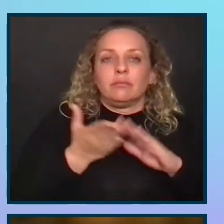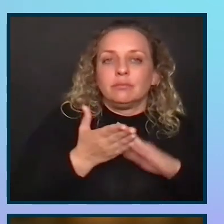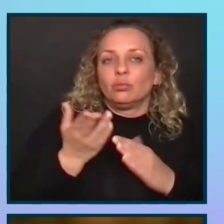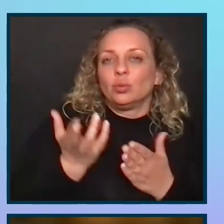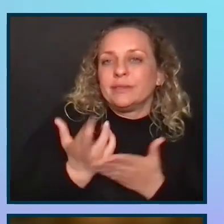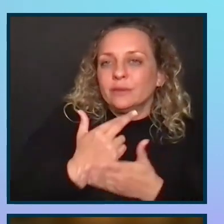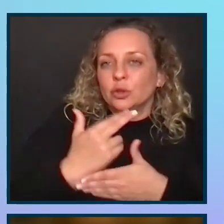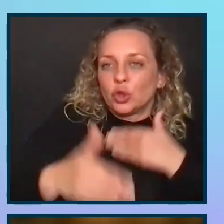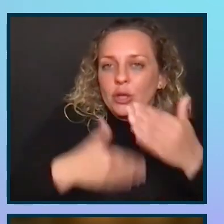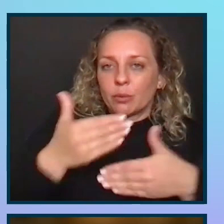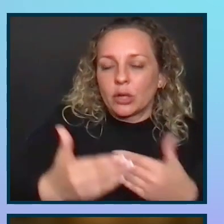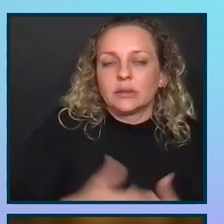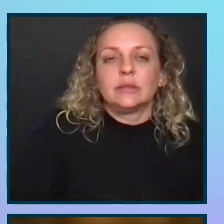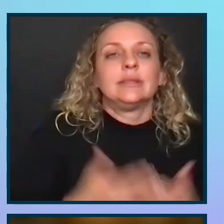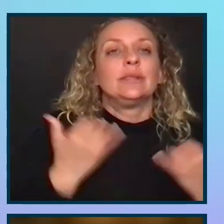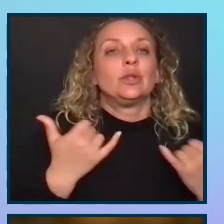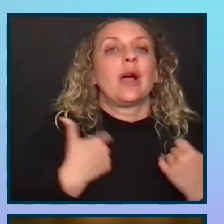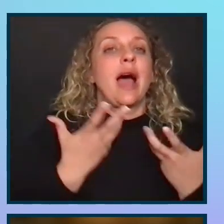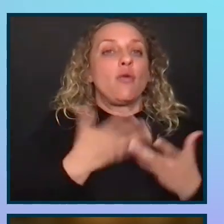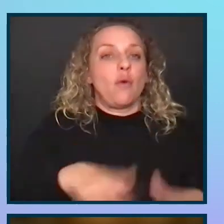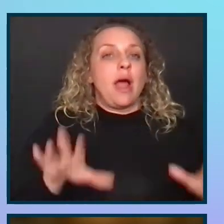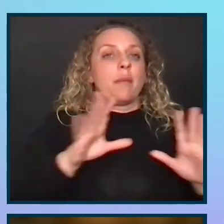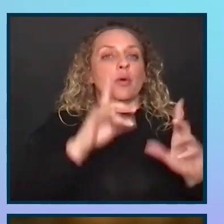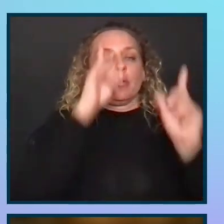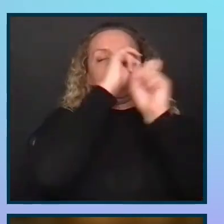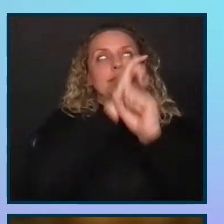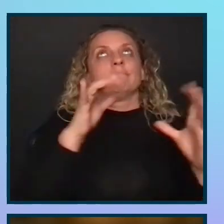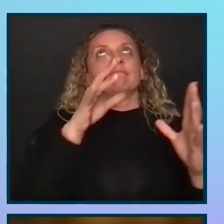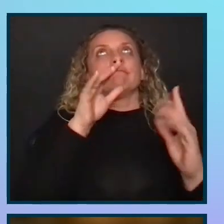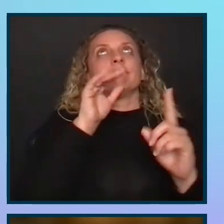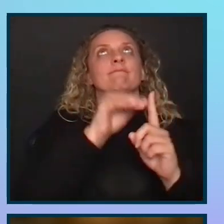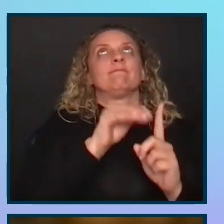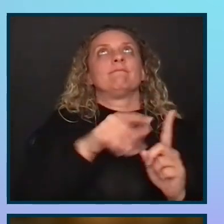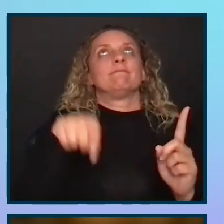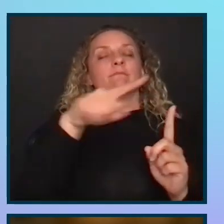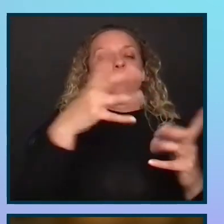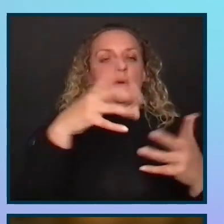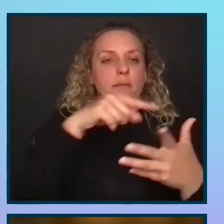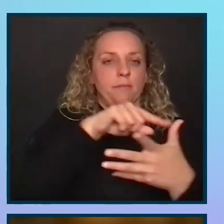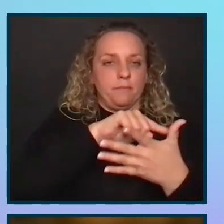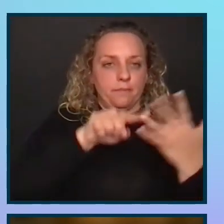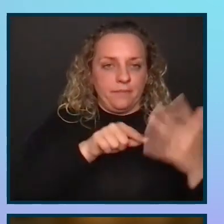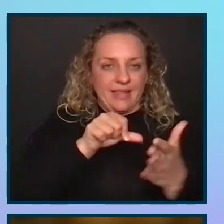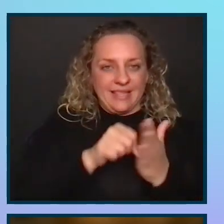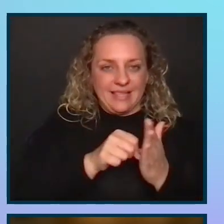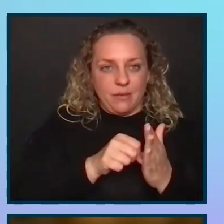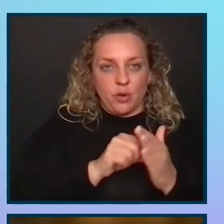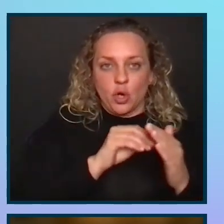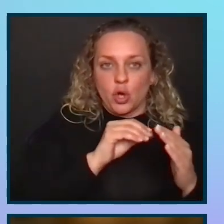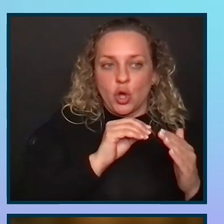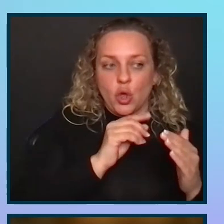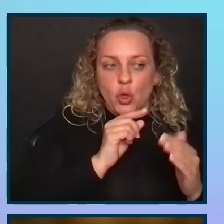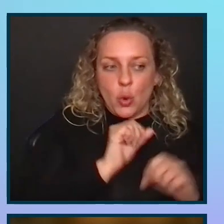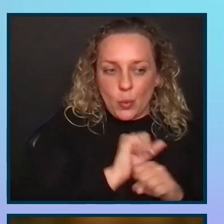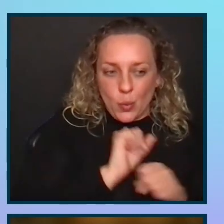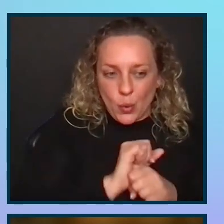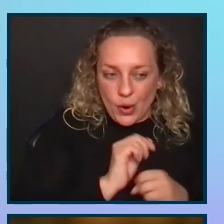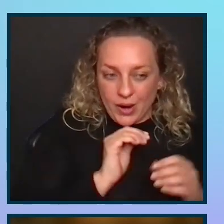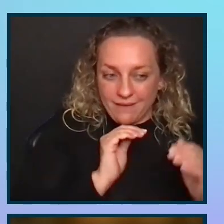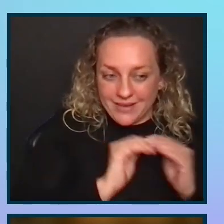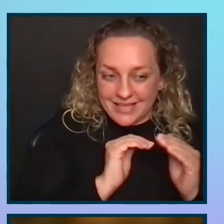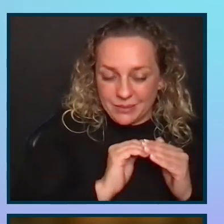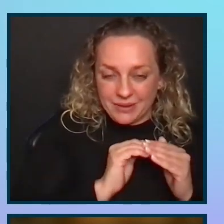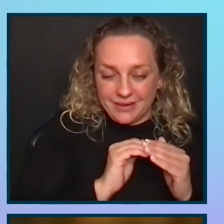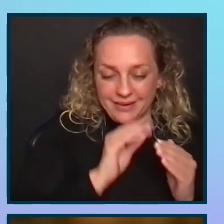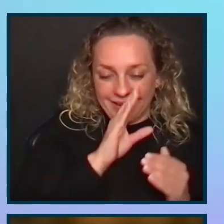So as I wrap up, we're going to think about the important reminders here. So the work of accessibility is never really done.